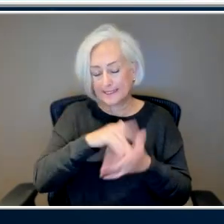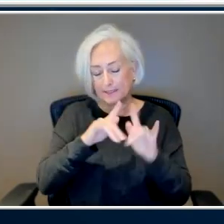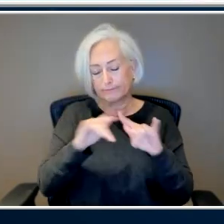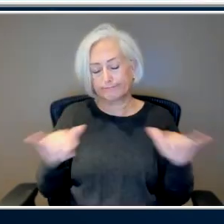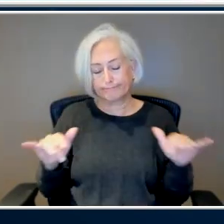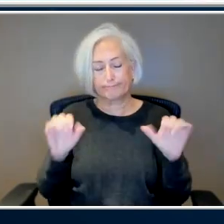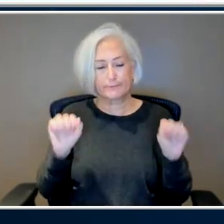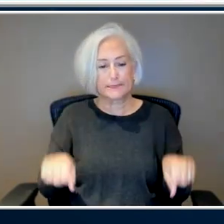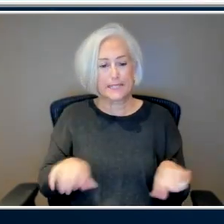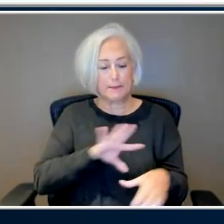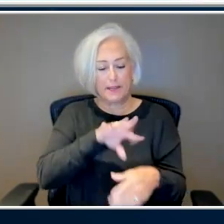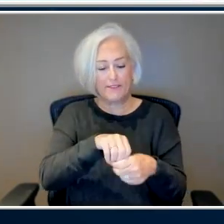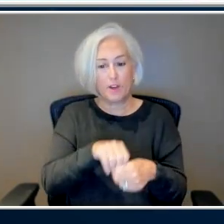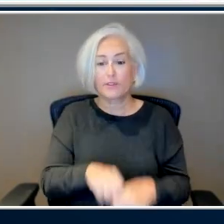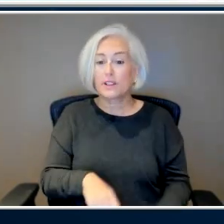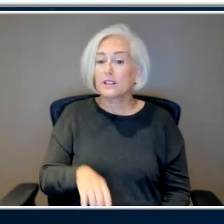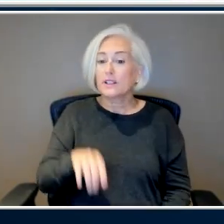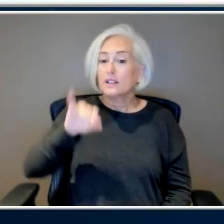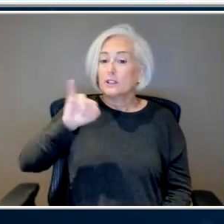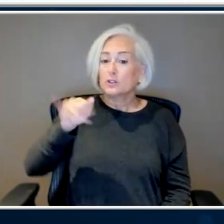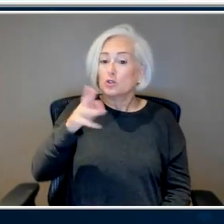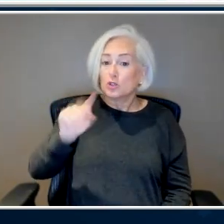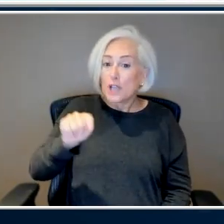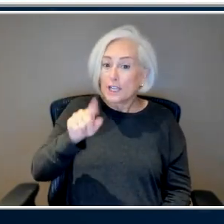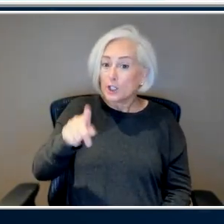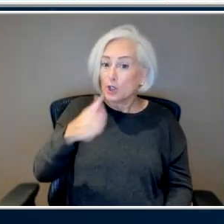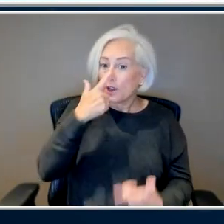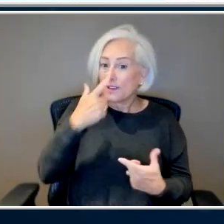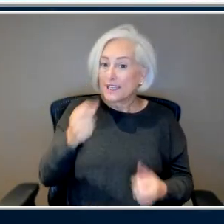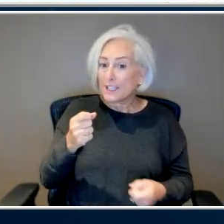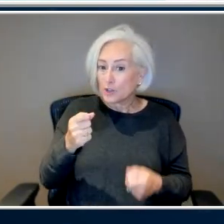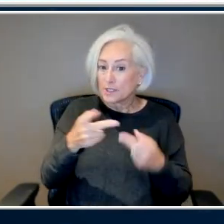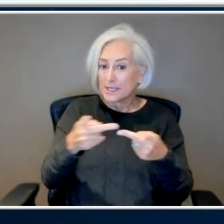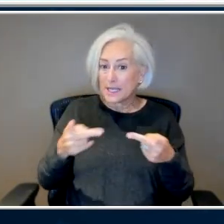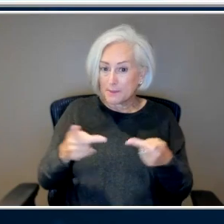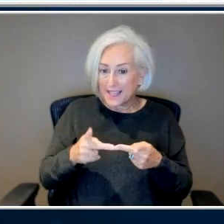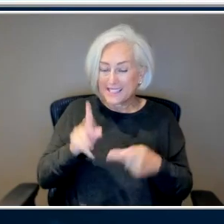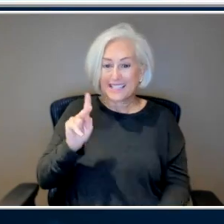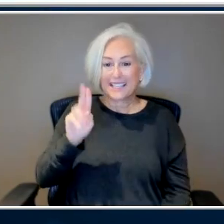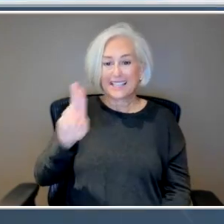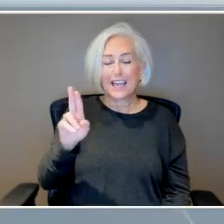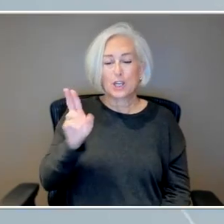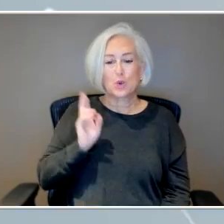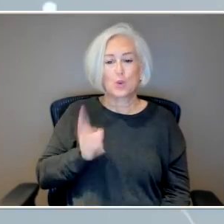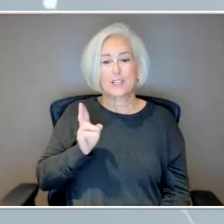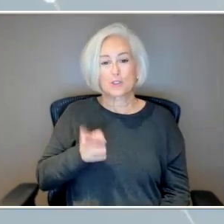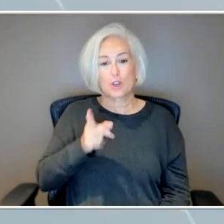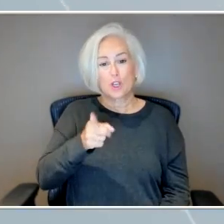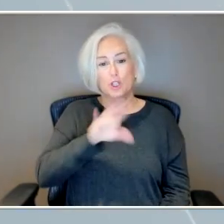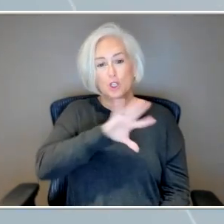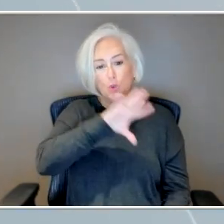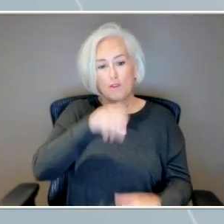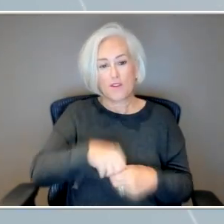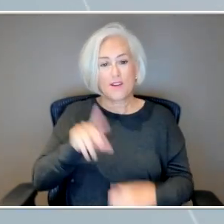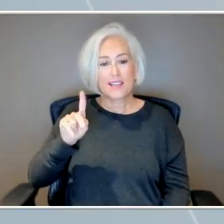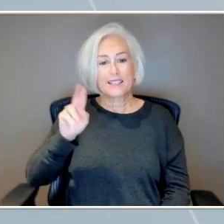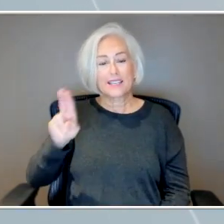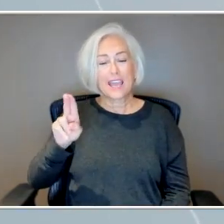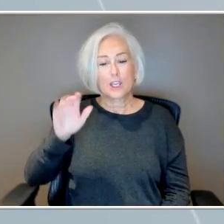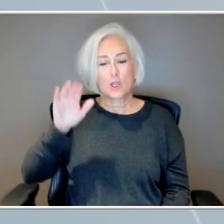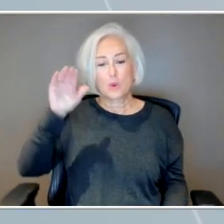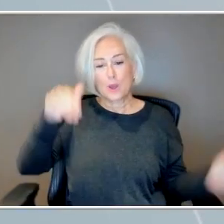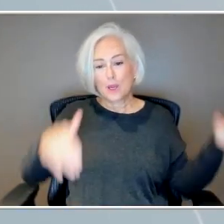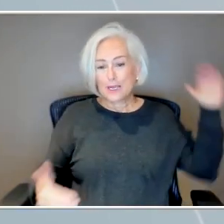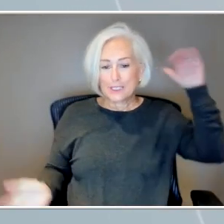interesting spot in KU sports history. We want to get to that because you were on the KU swim team and you were actually one of the first